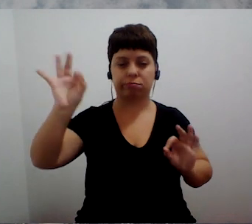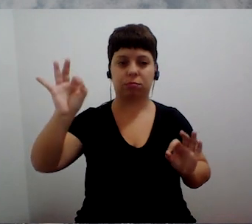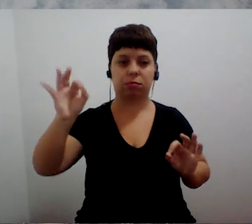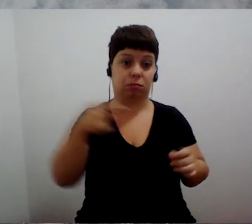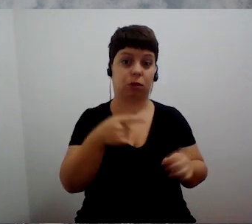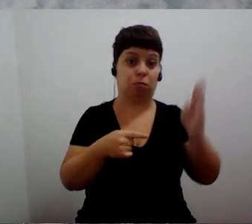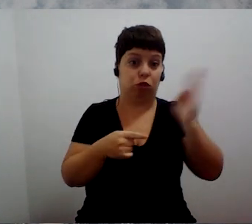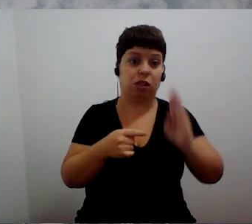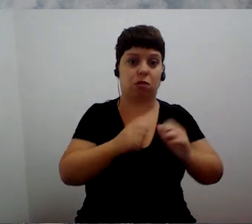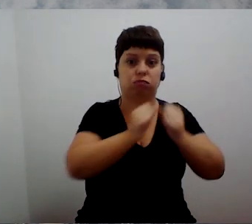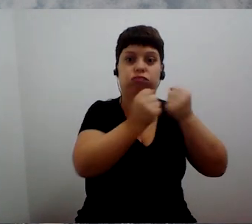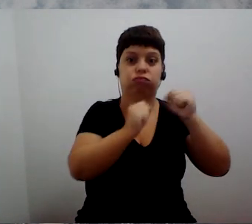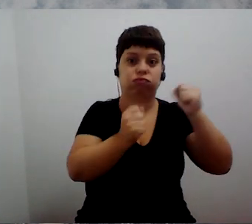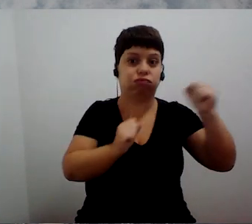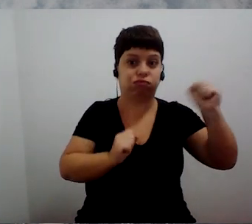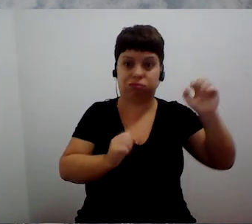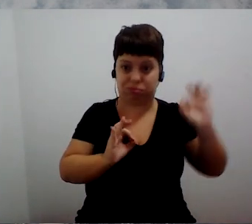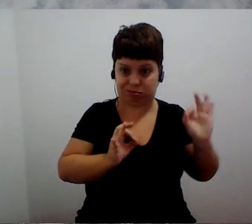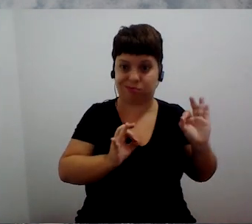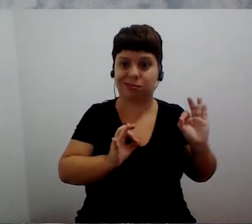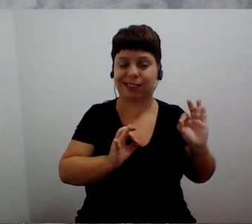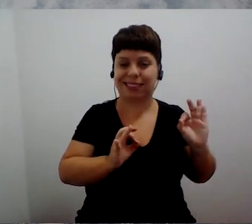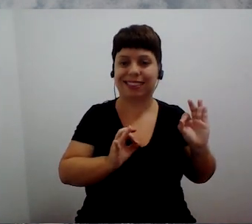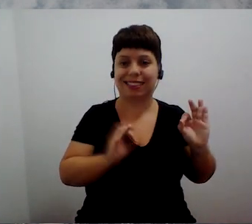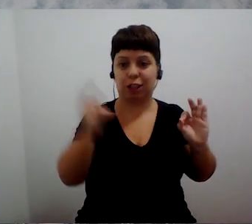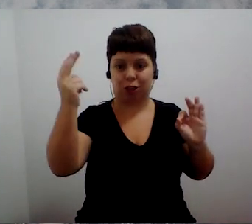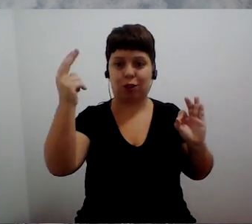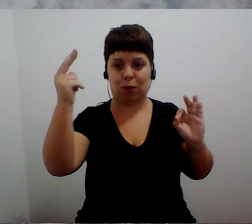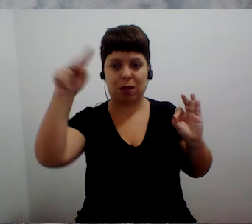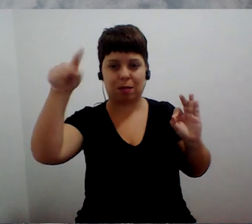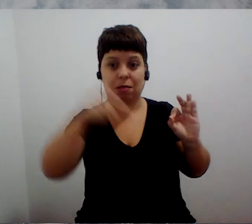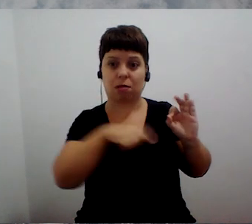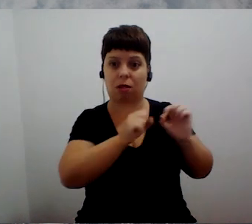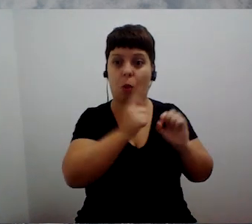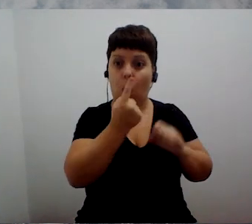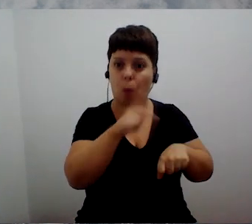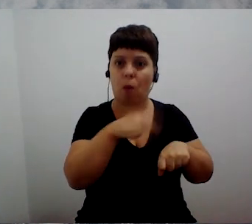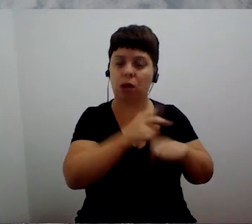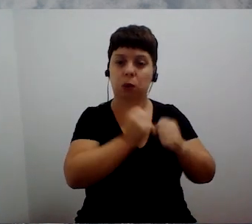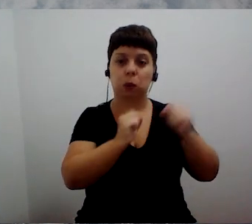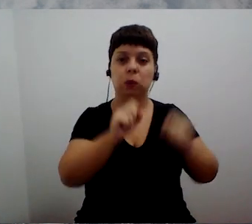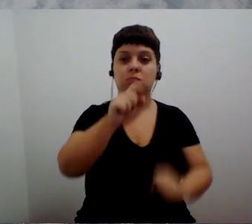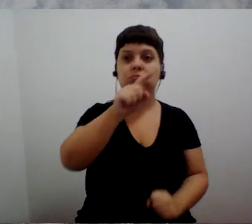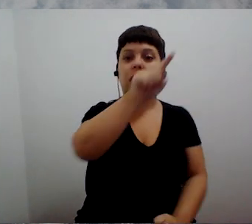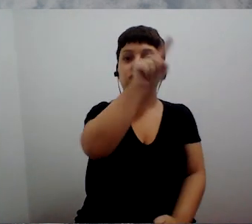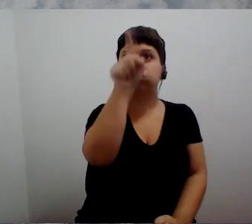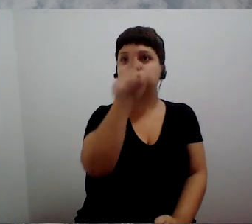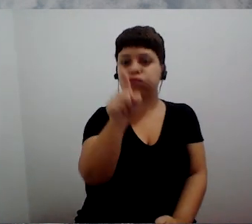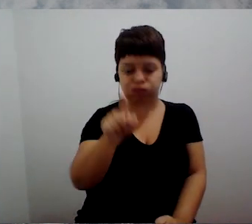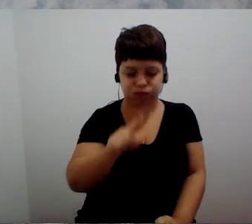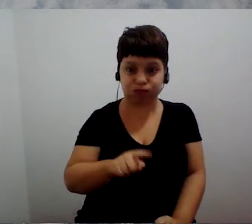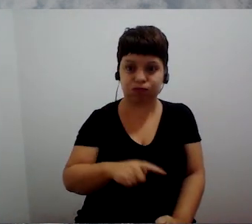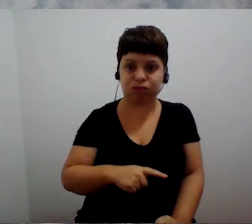a continental country with different realities along the huge coast we have.